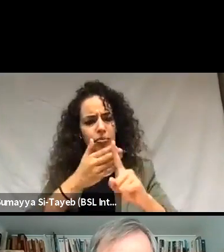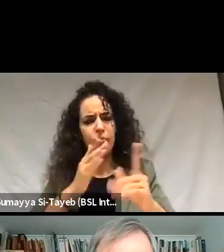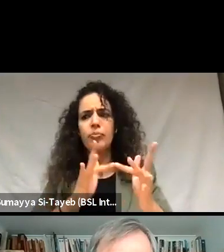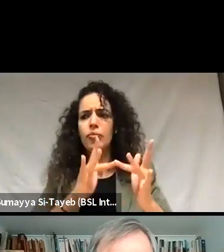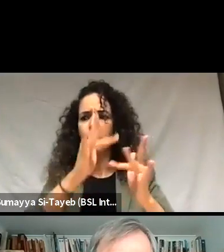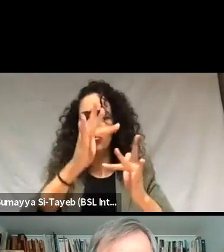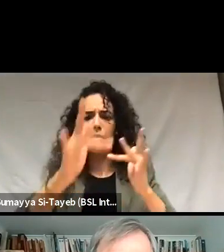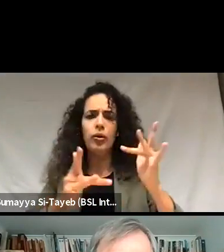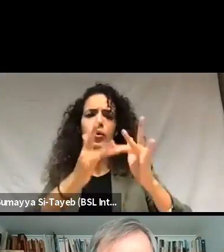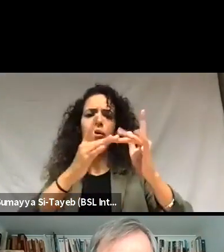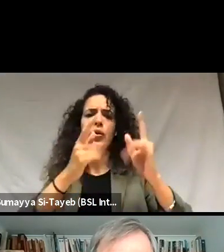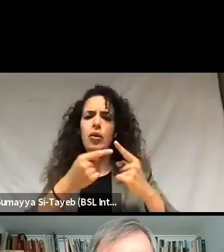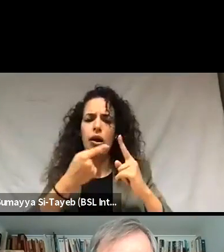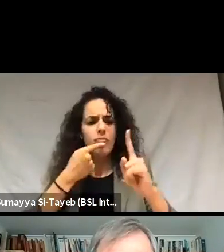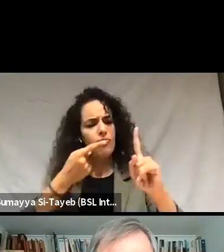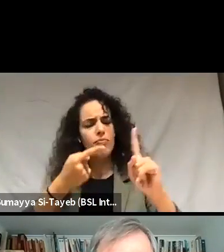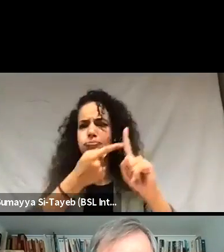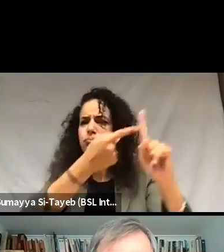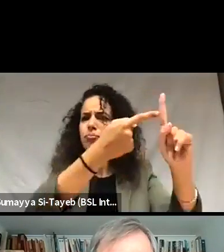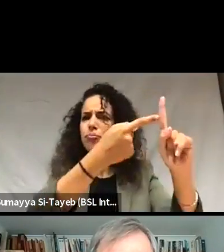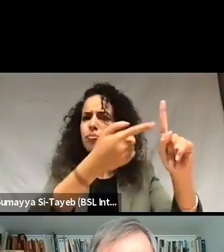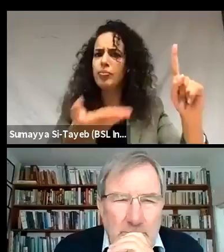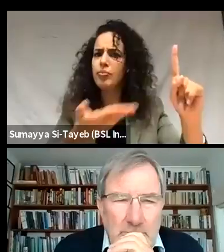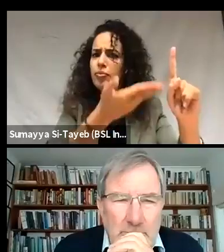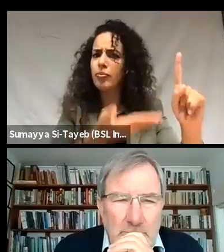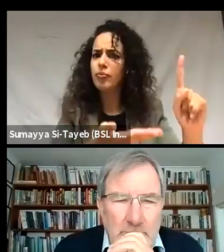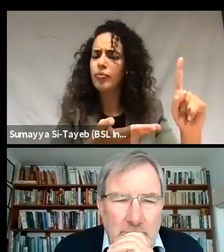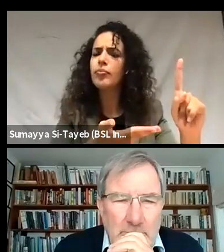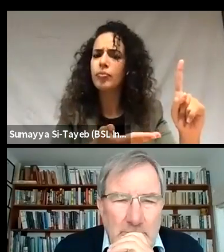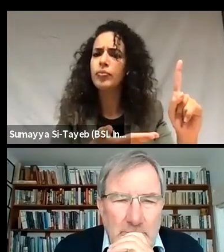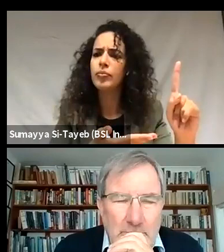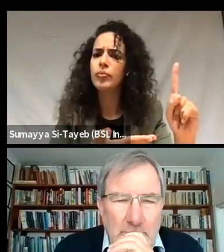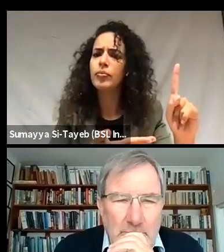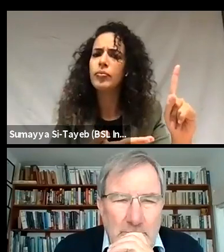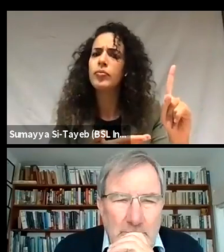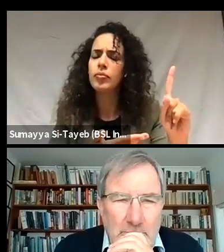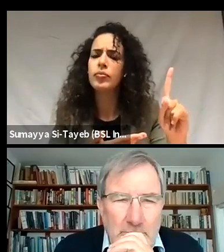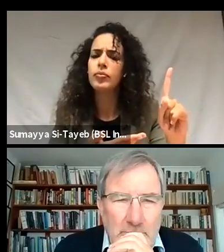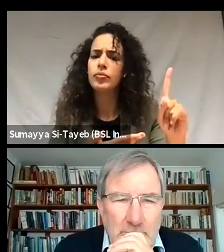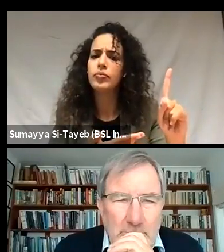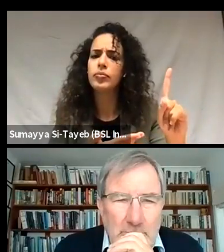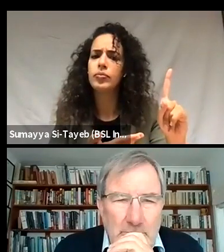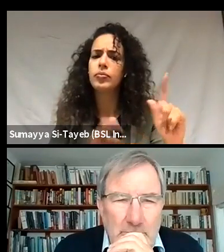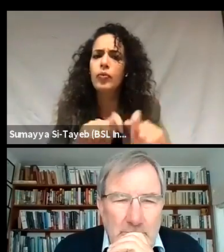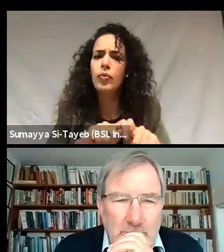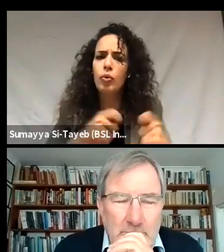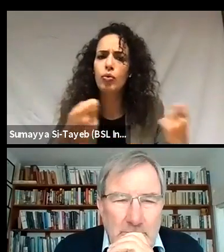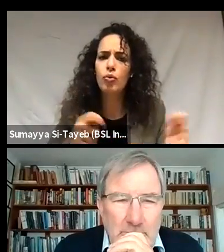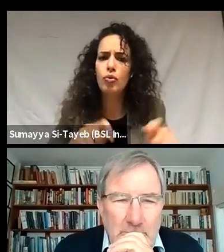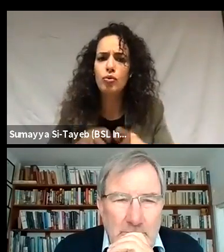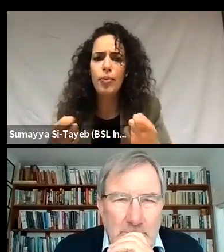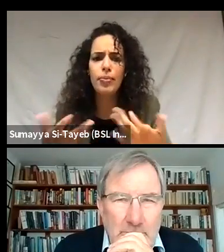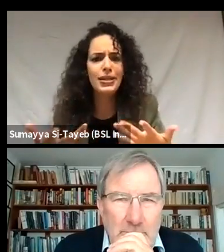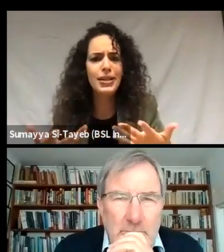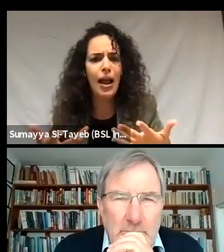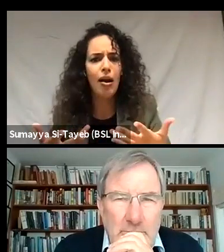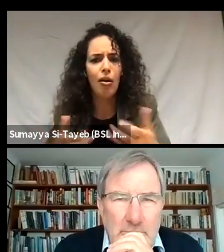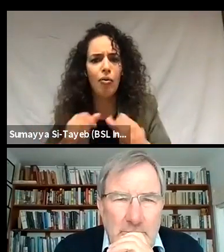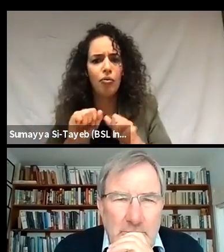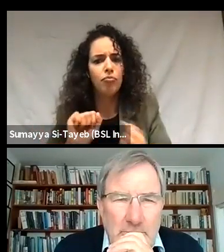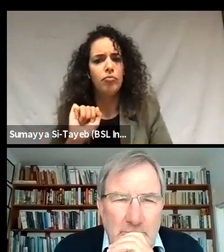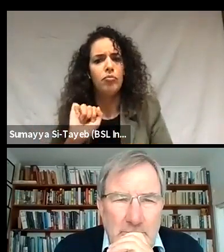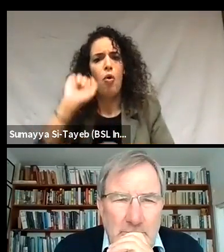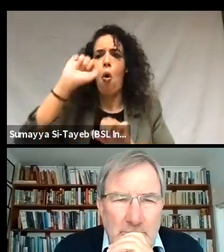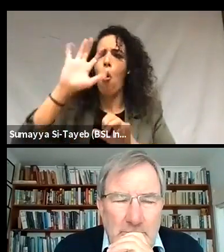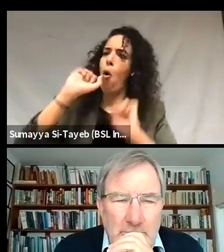really get traction. I mean, the newspapers no longer have the world to themselves. And